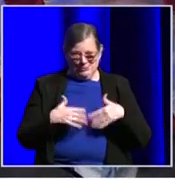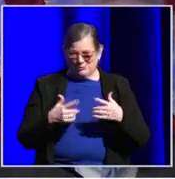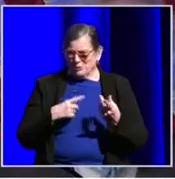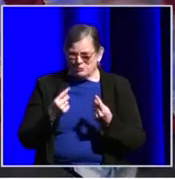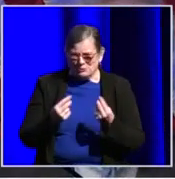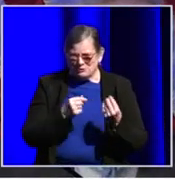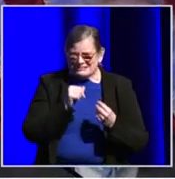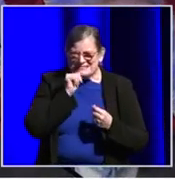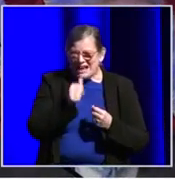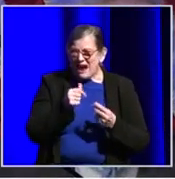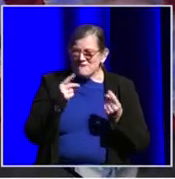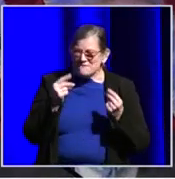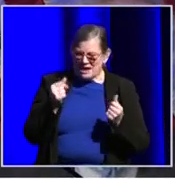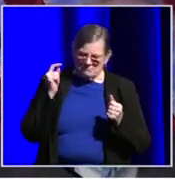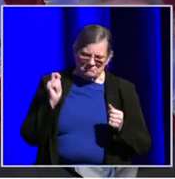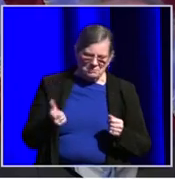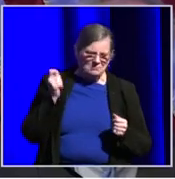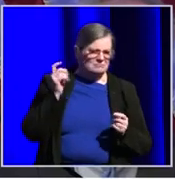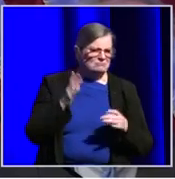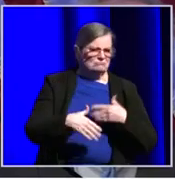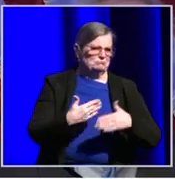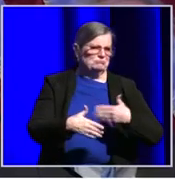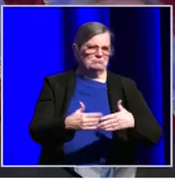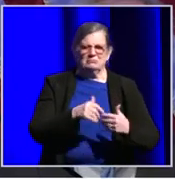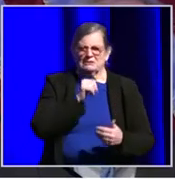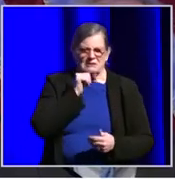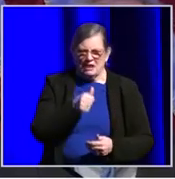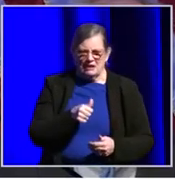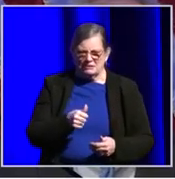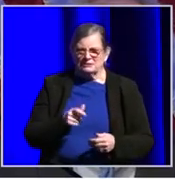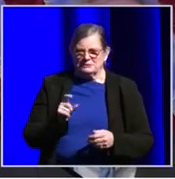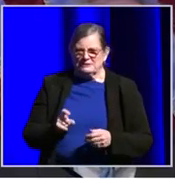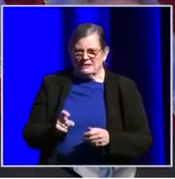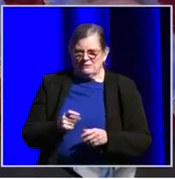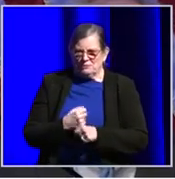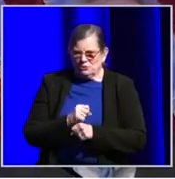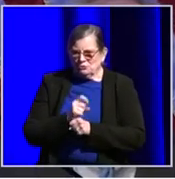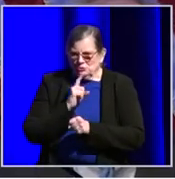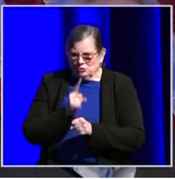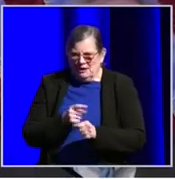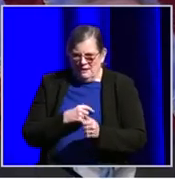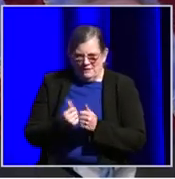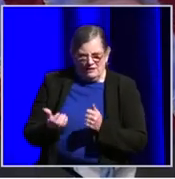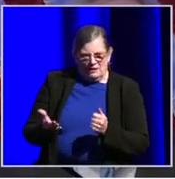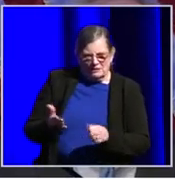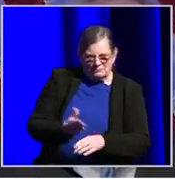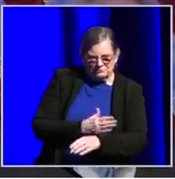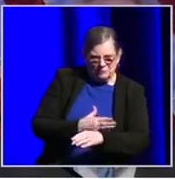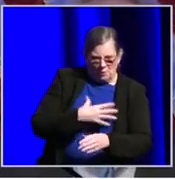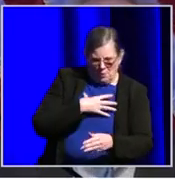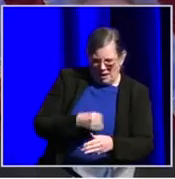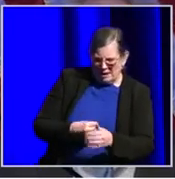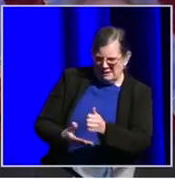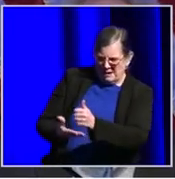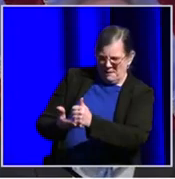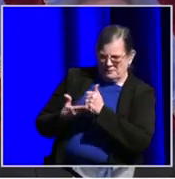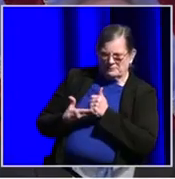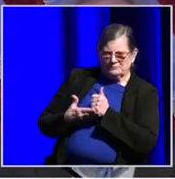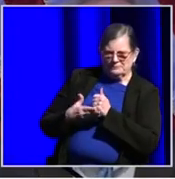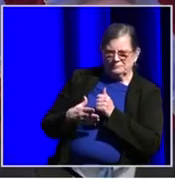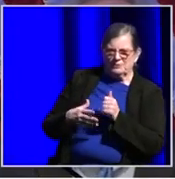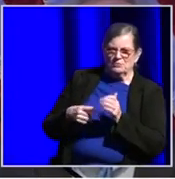enough without the help of the White House. The federal government represents one quarter of